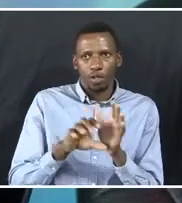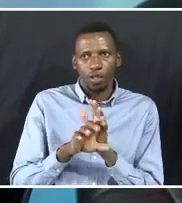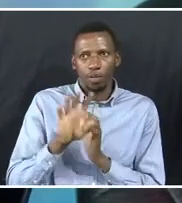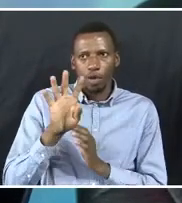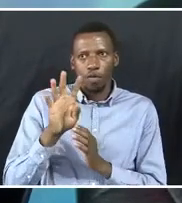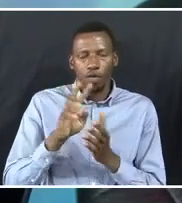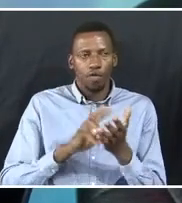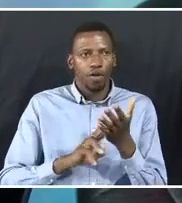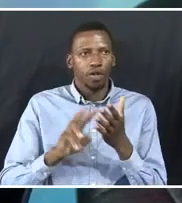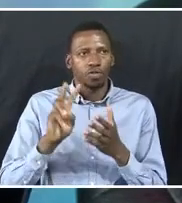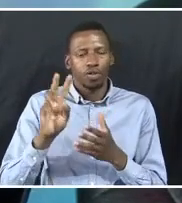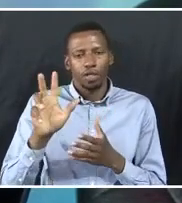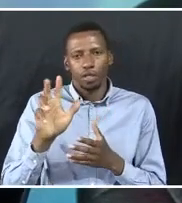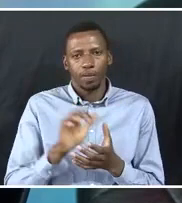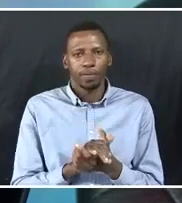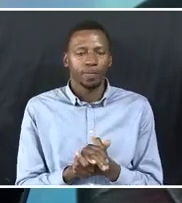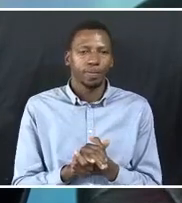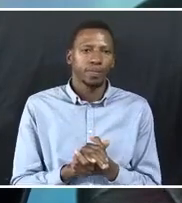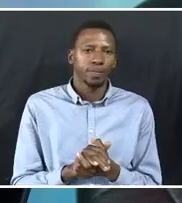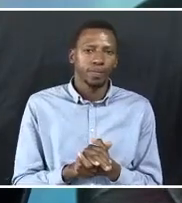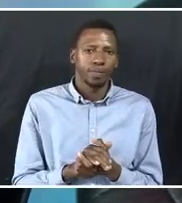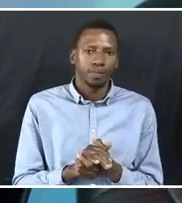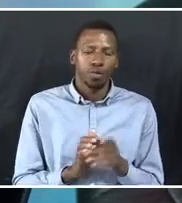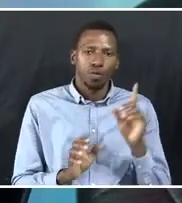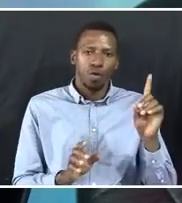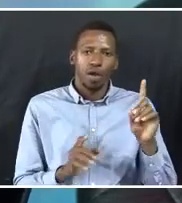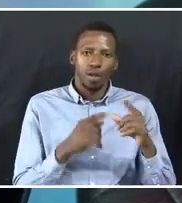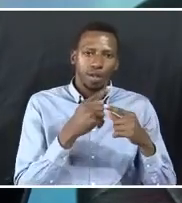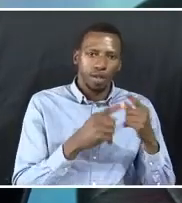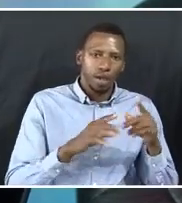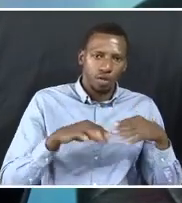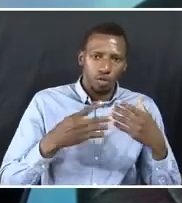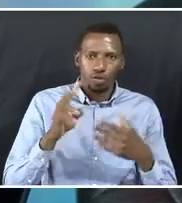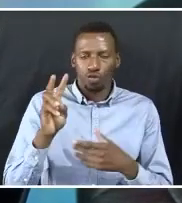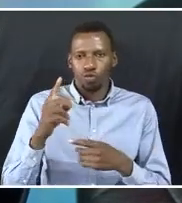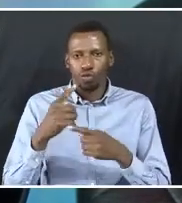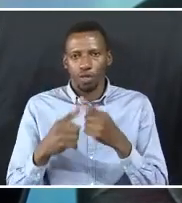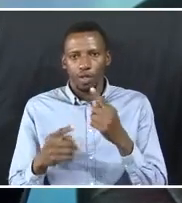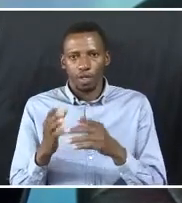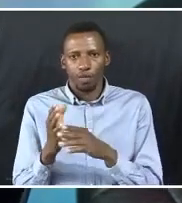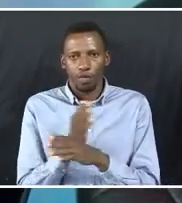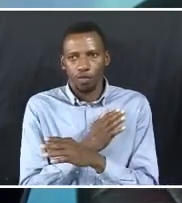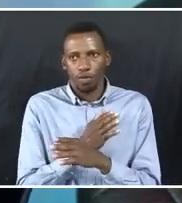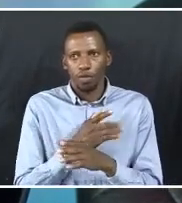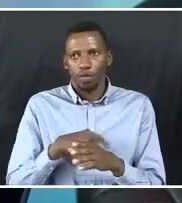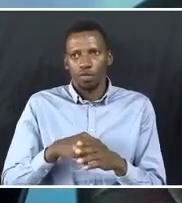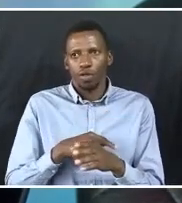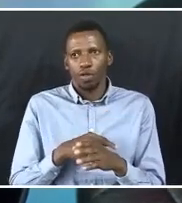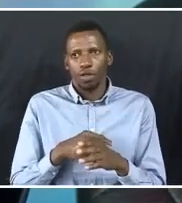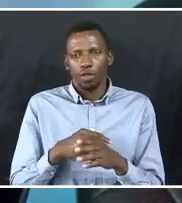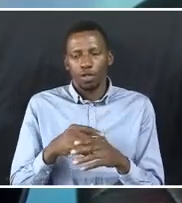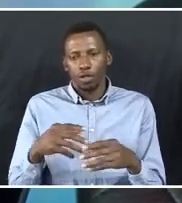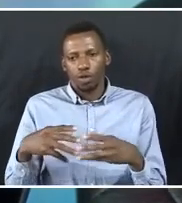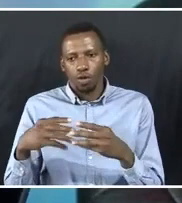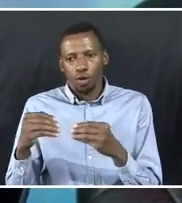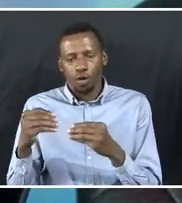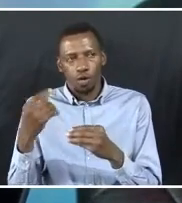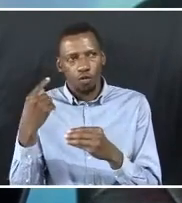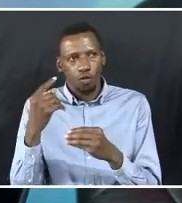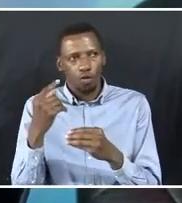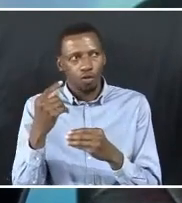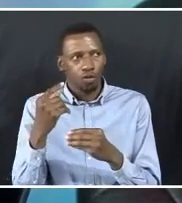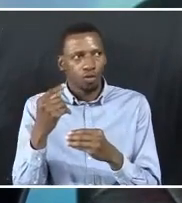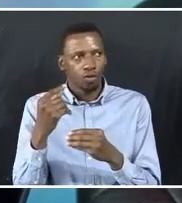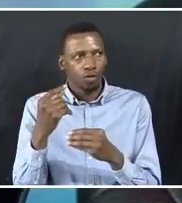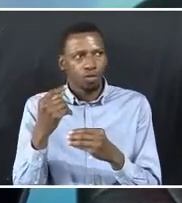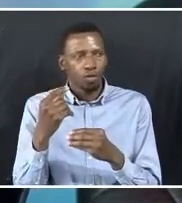A year or two before we got to go for treatment, my husband had